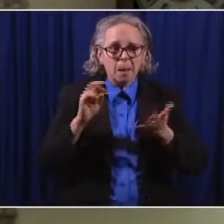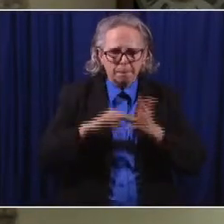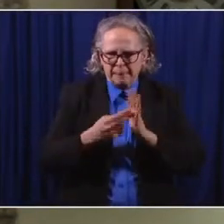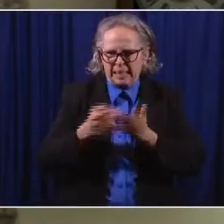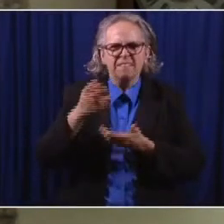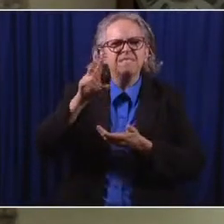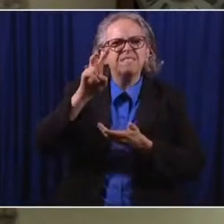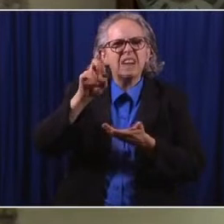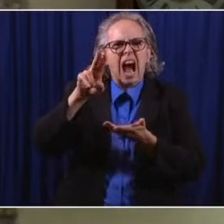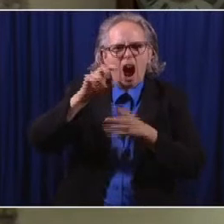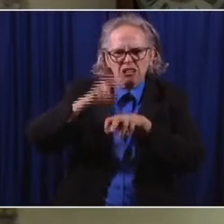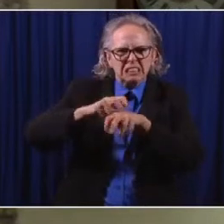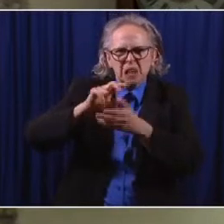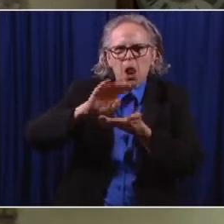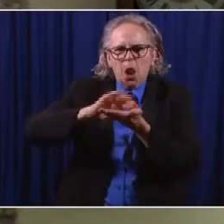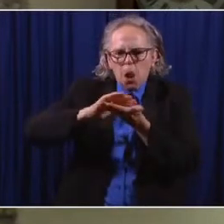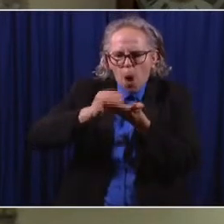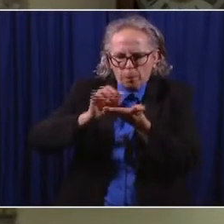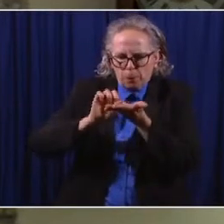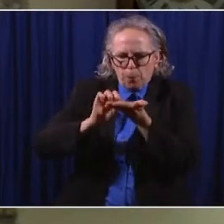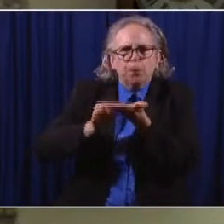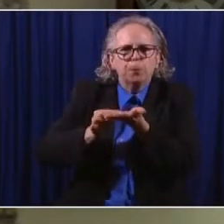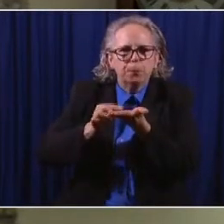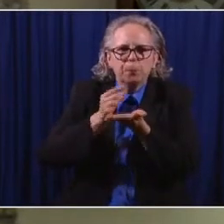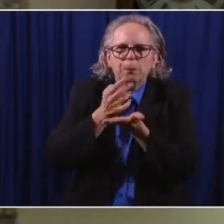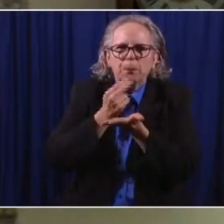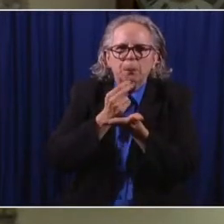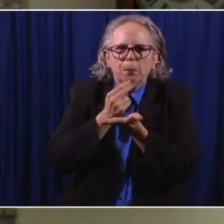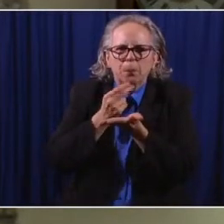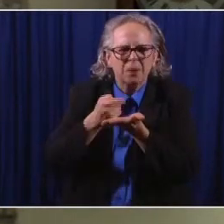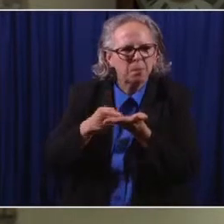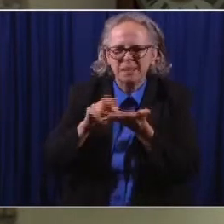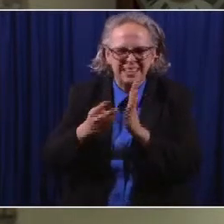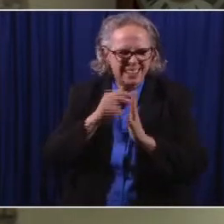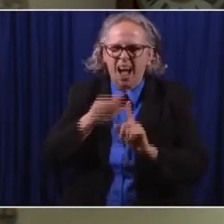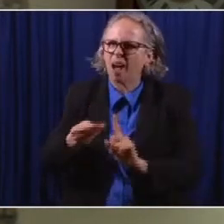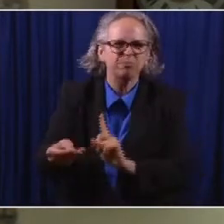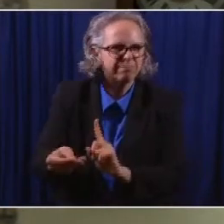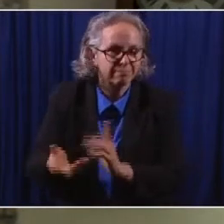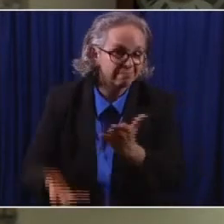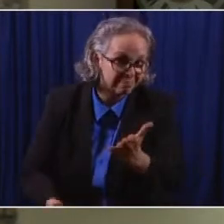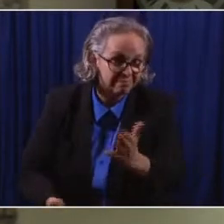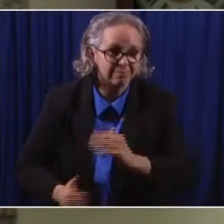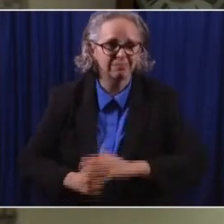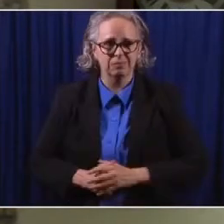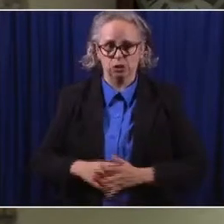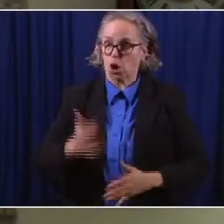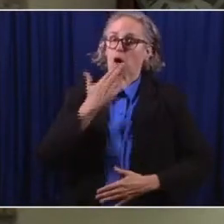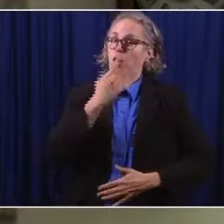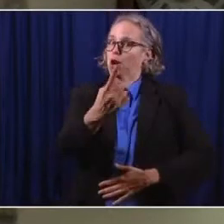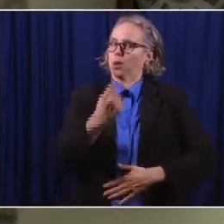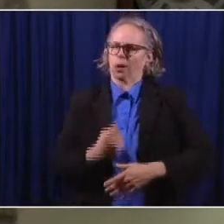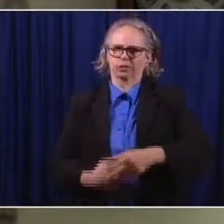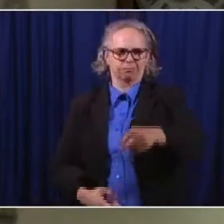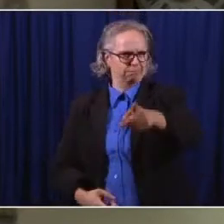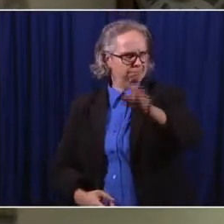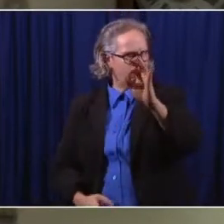still contagious. So good question, and we're moving in that